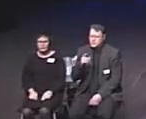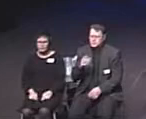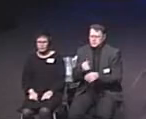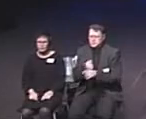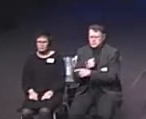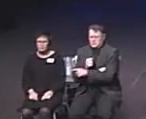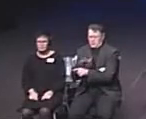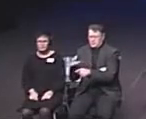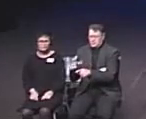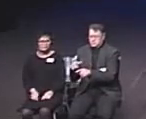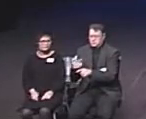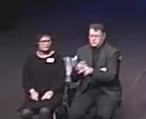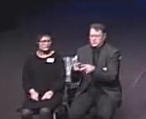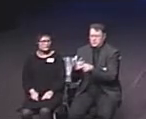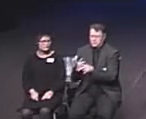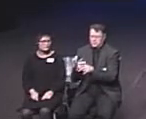getting frustrated.